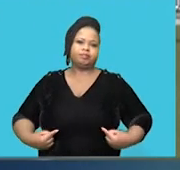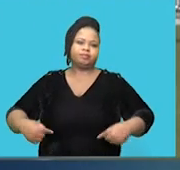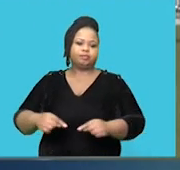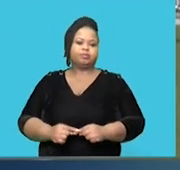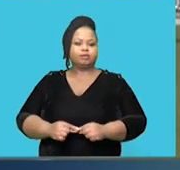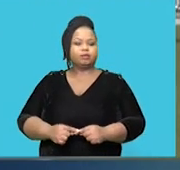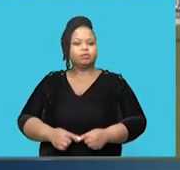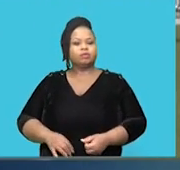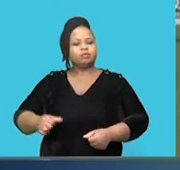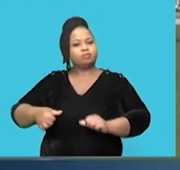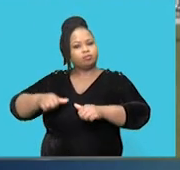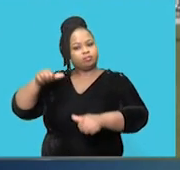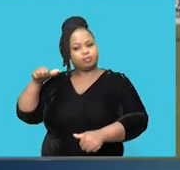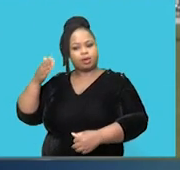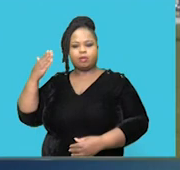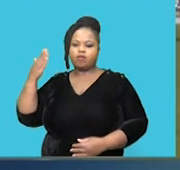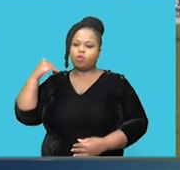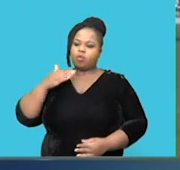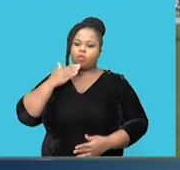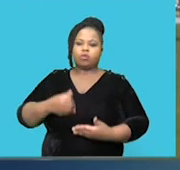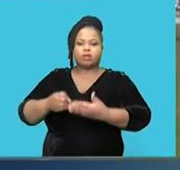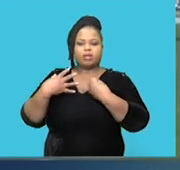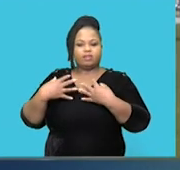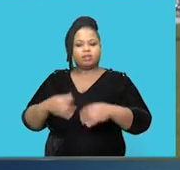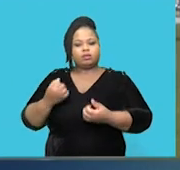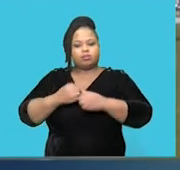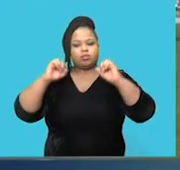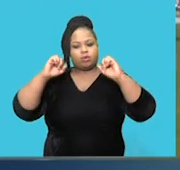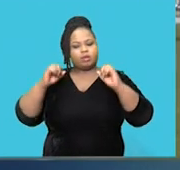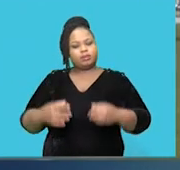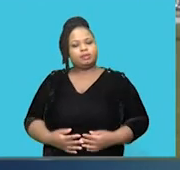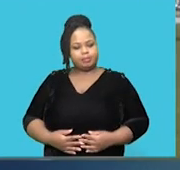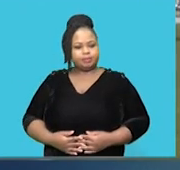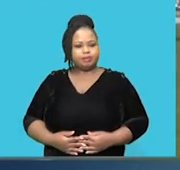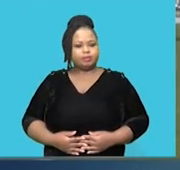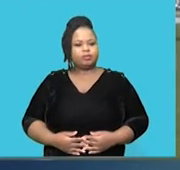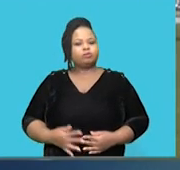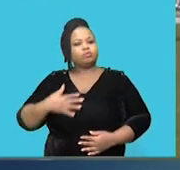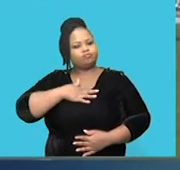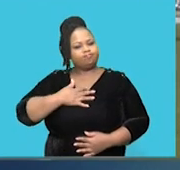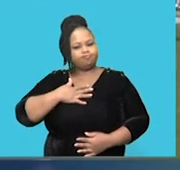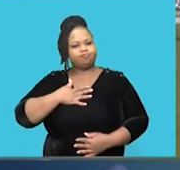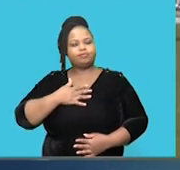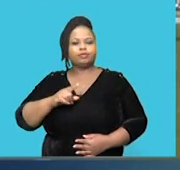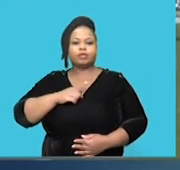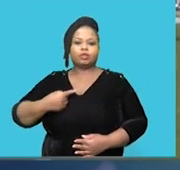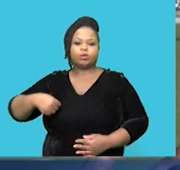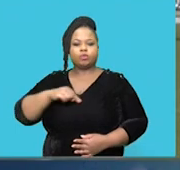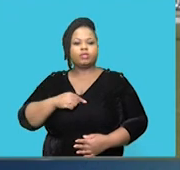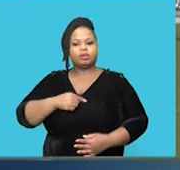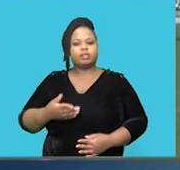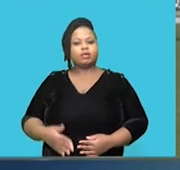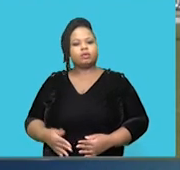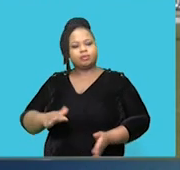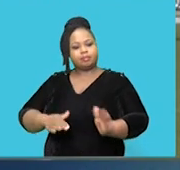our predecessors who actually brought about democracy in this country, and to appreciate that we are packing